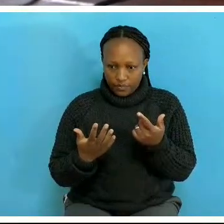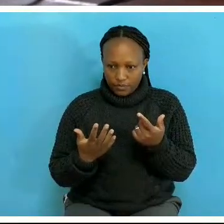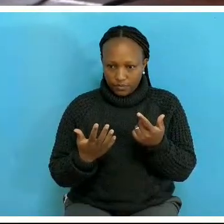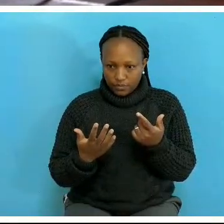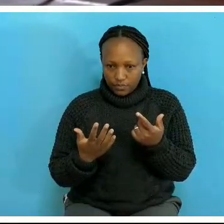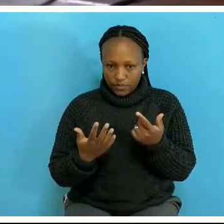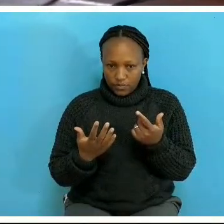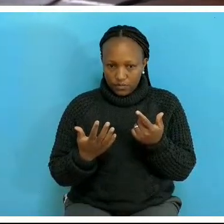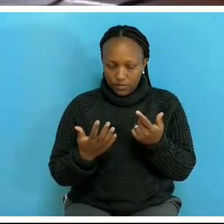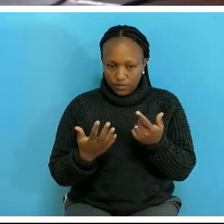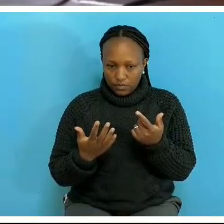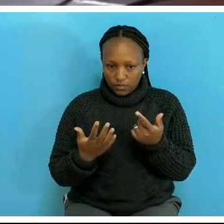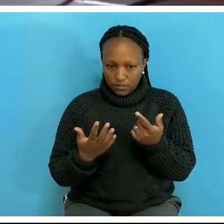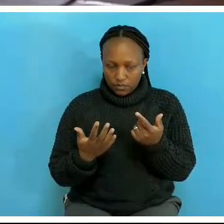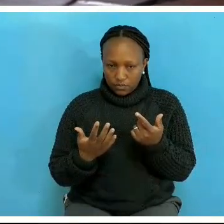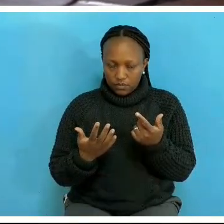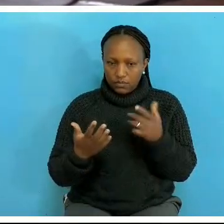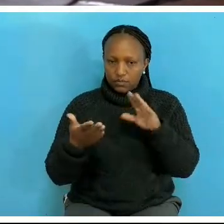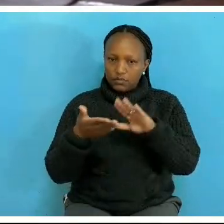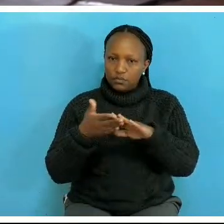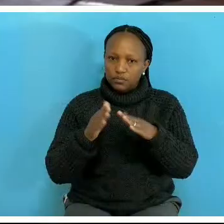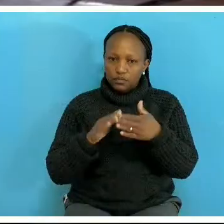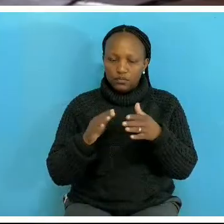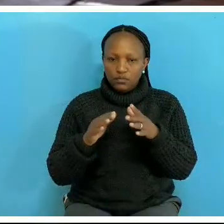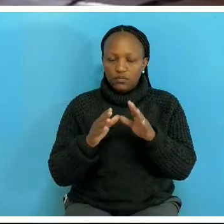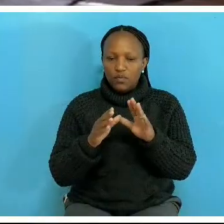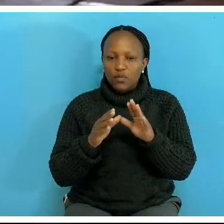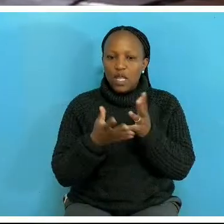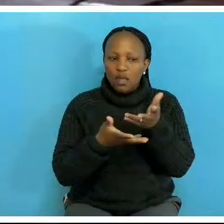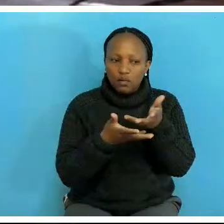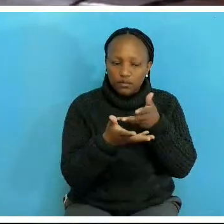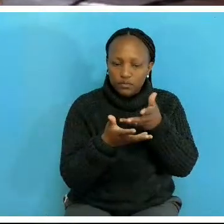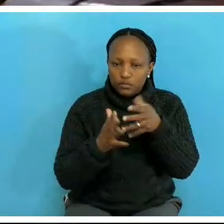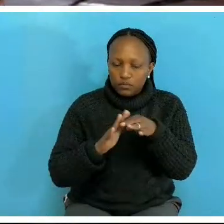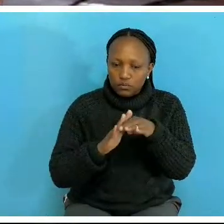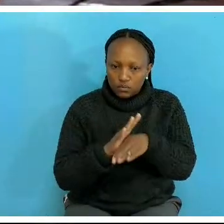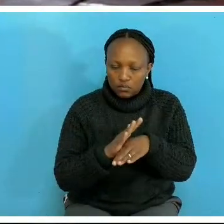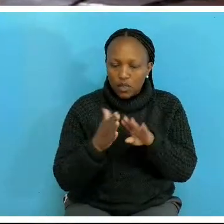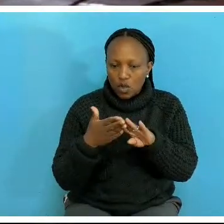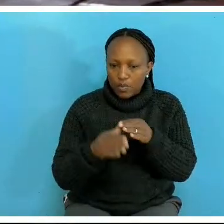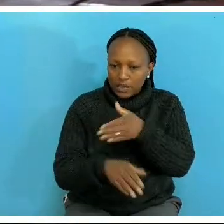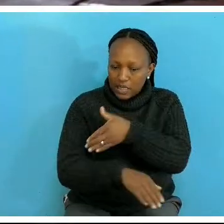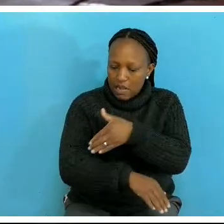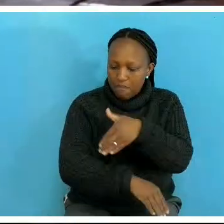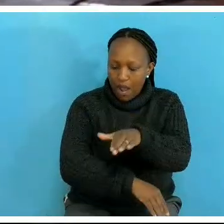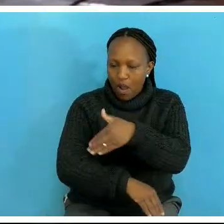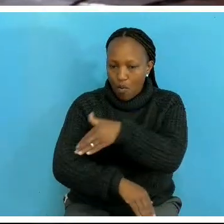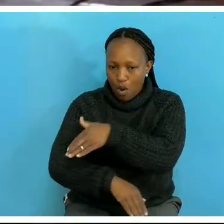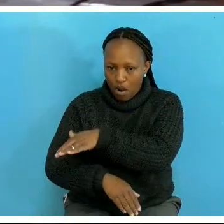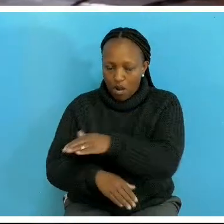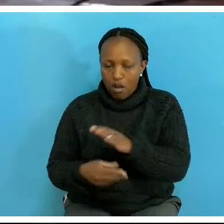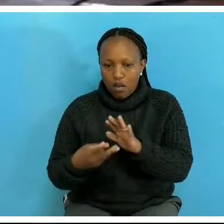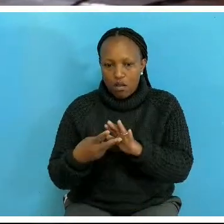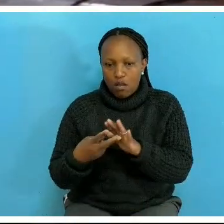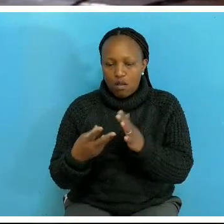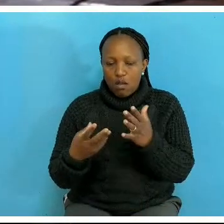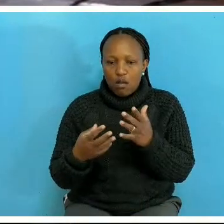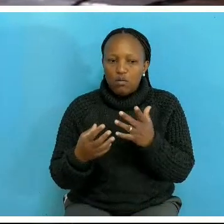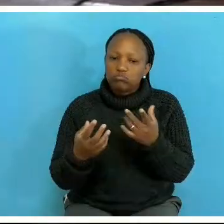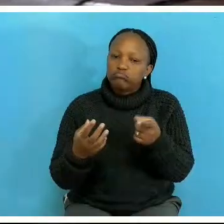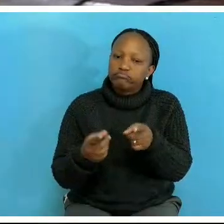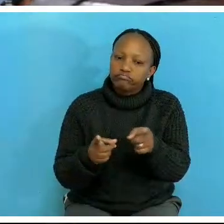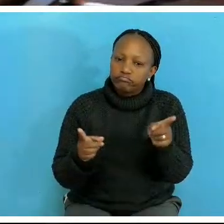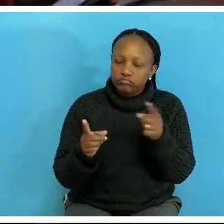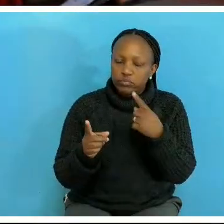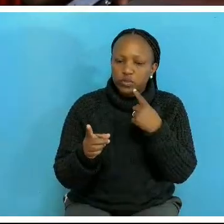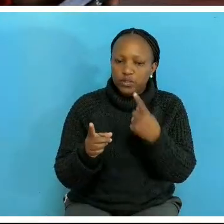entities to bring community engagement programs, empower communities into our sites to say, these